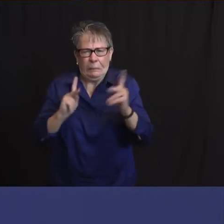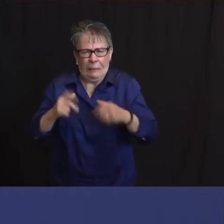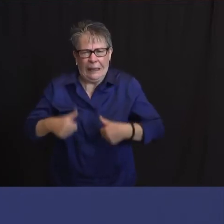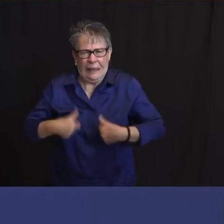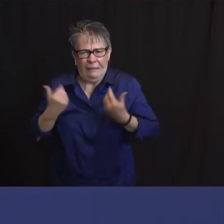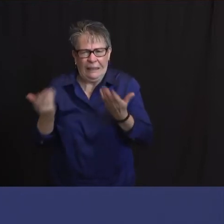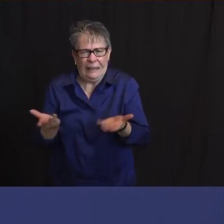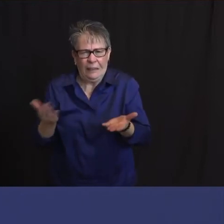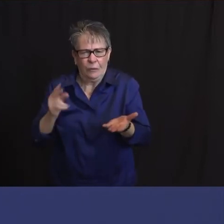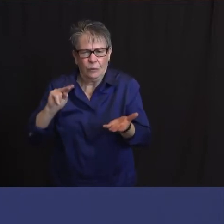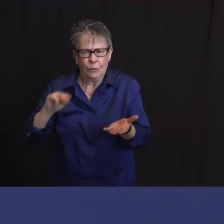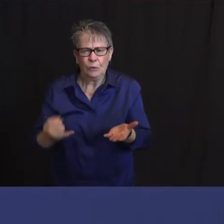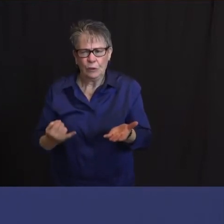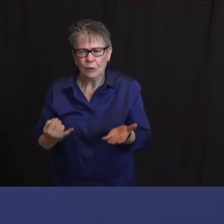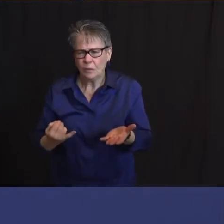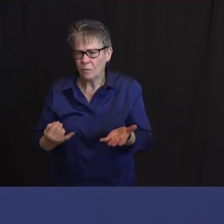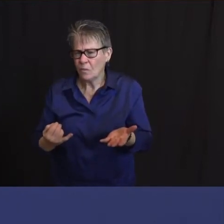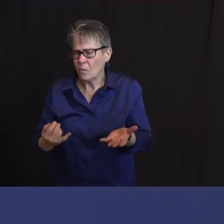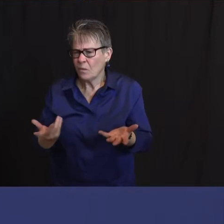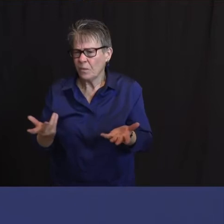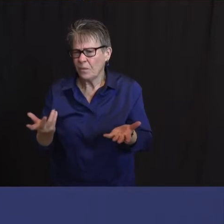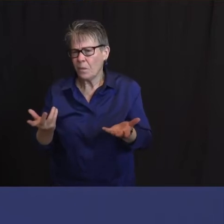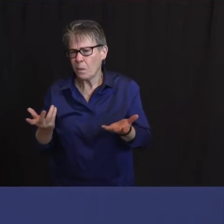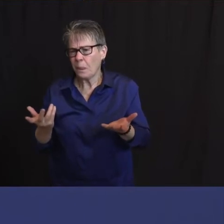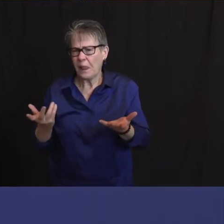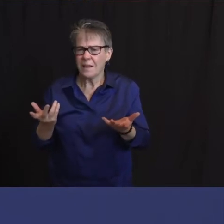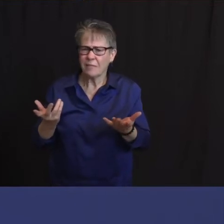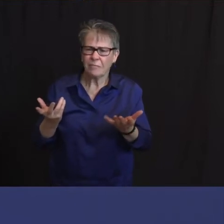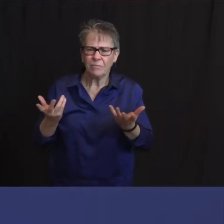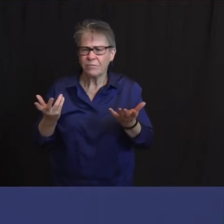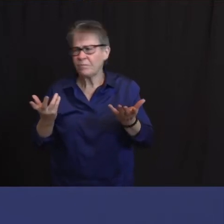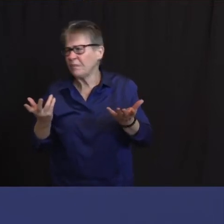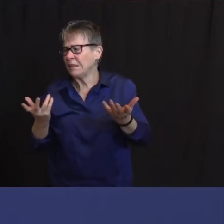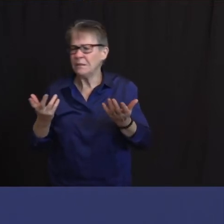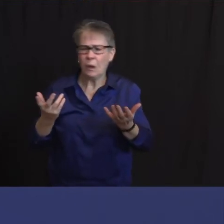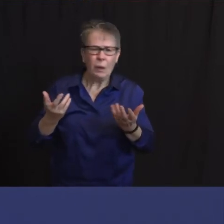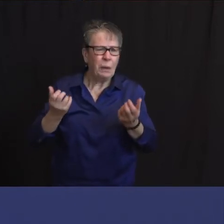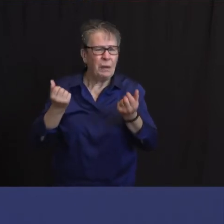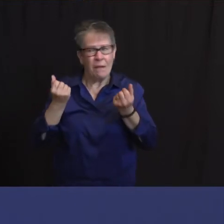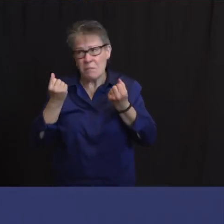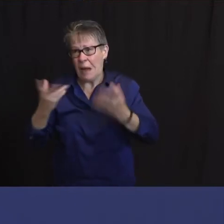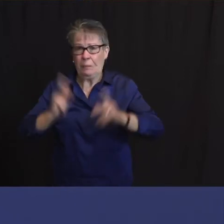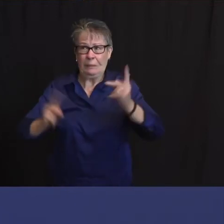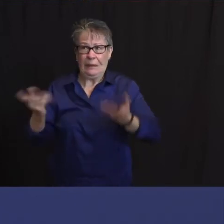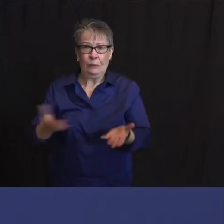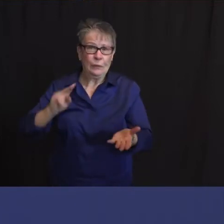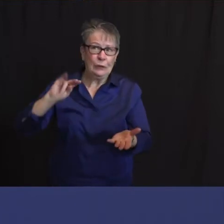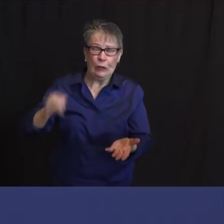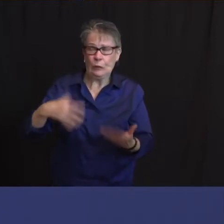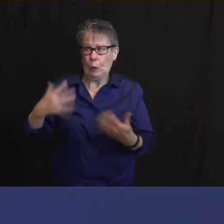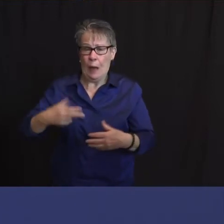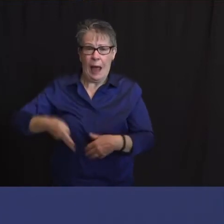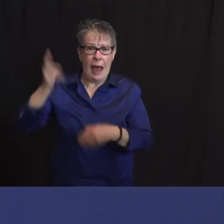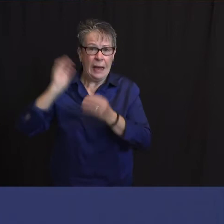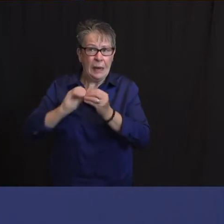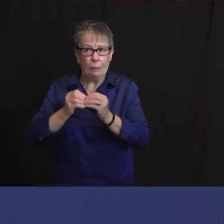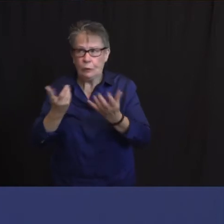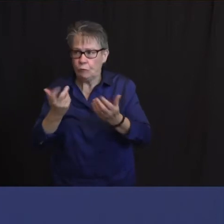As usual, our team has jumped to the forefront. In this case, I want to give Chris Ryan, who my kids call Chris Pine, the contract. This is